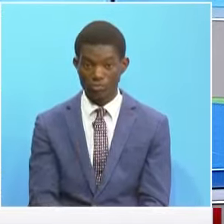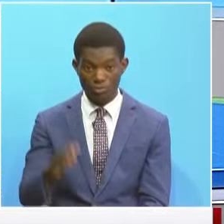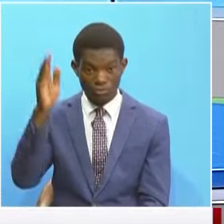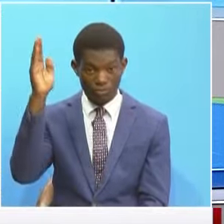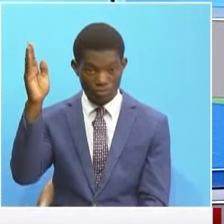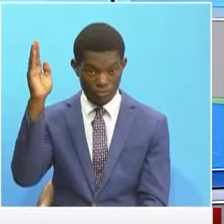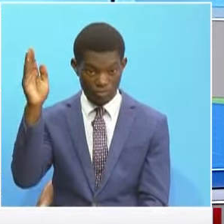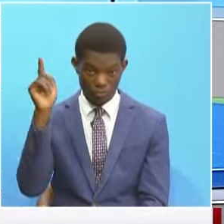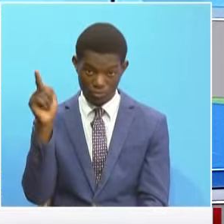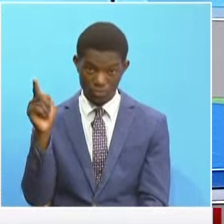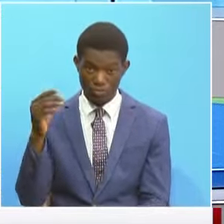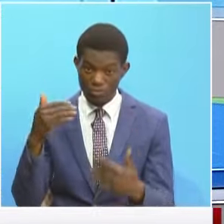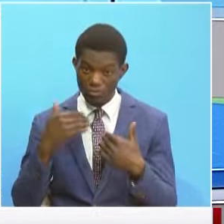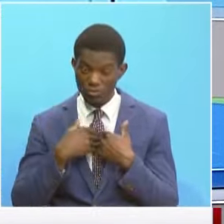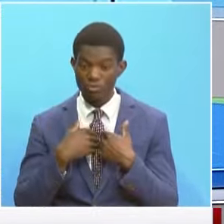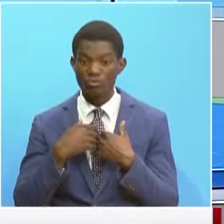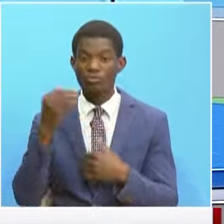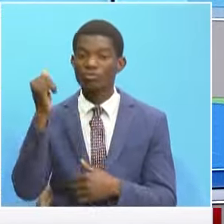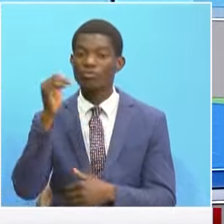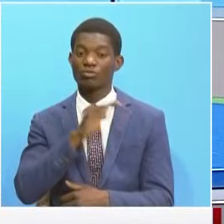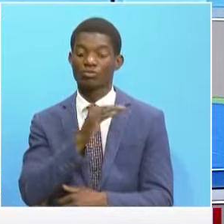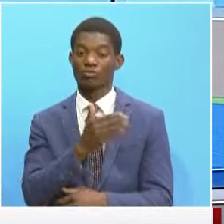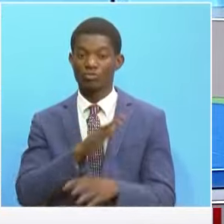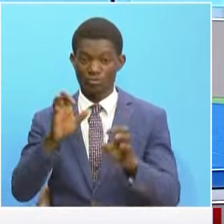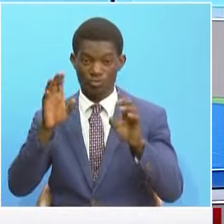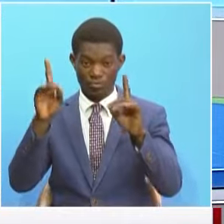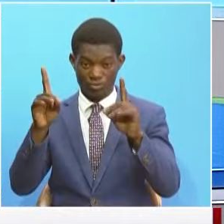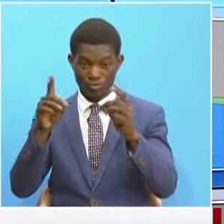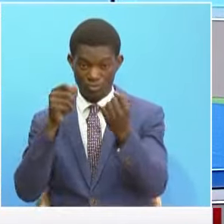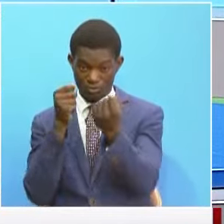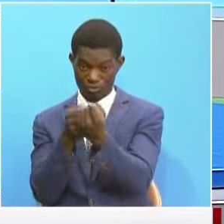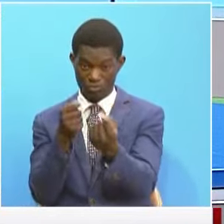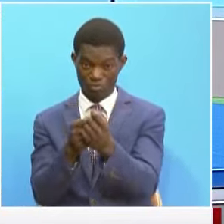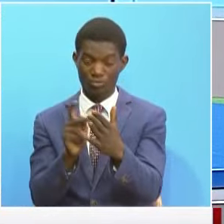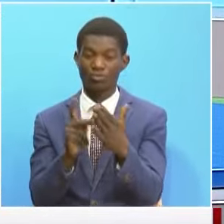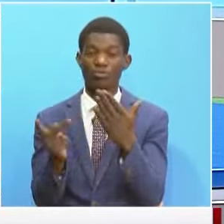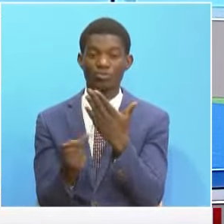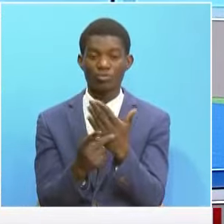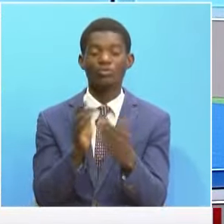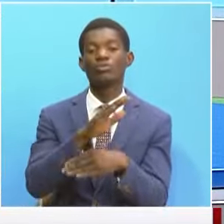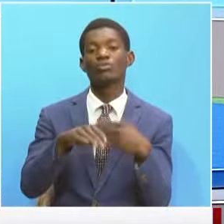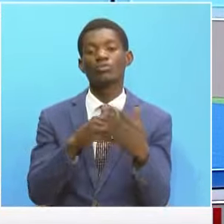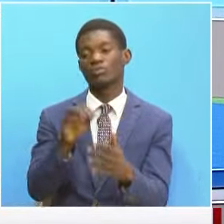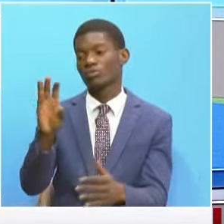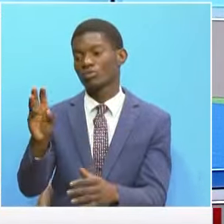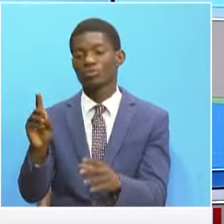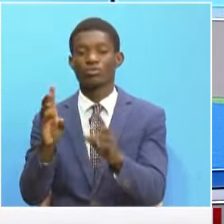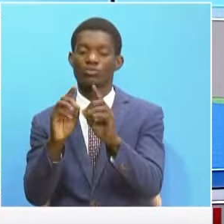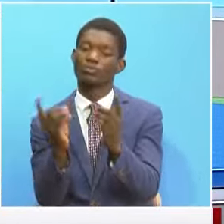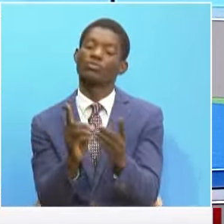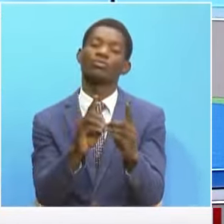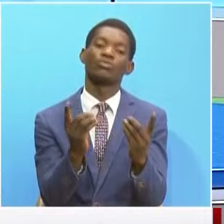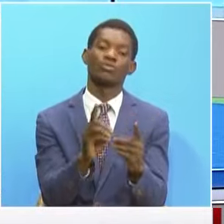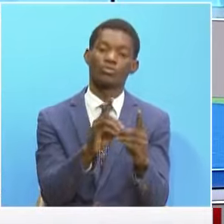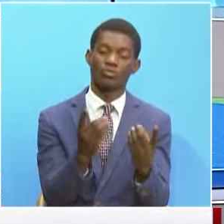a female education sponsorship program in all the 16 districts in the province. In Senanga District, 20 schools